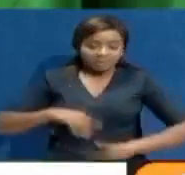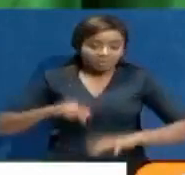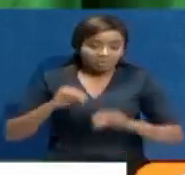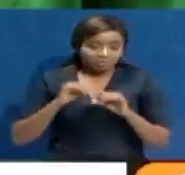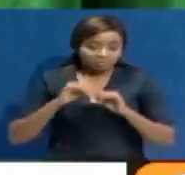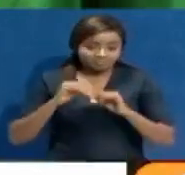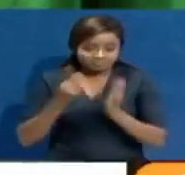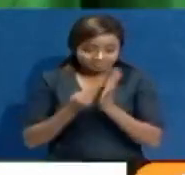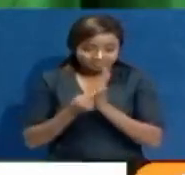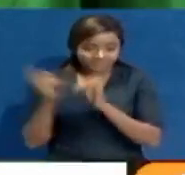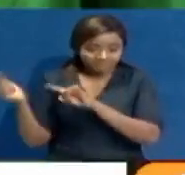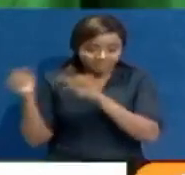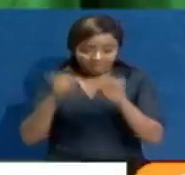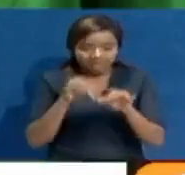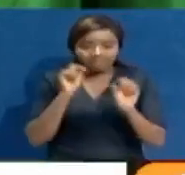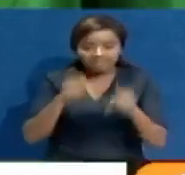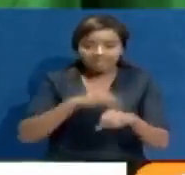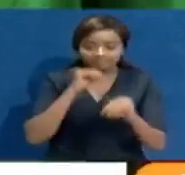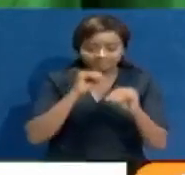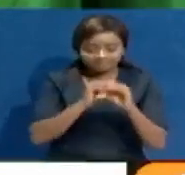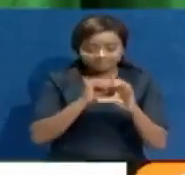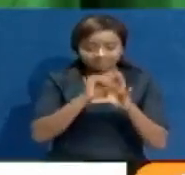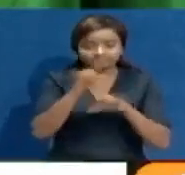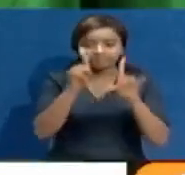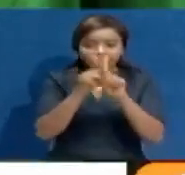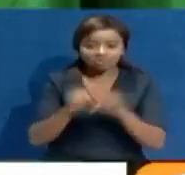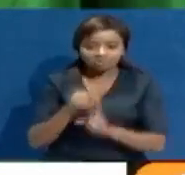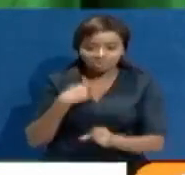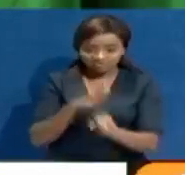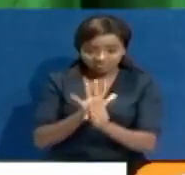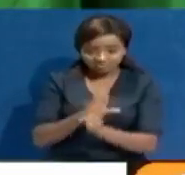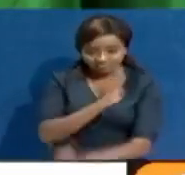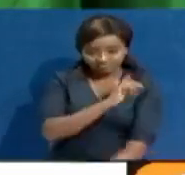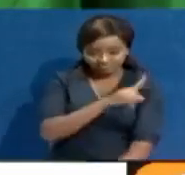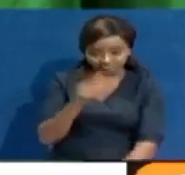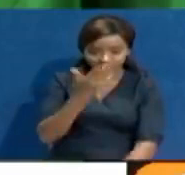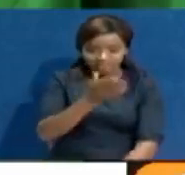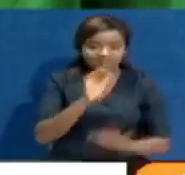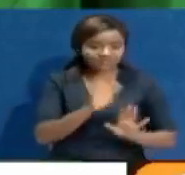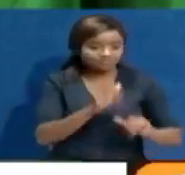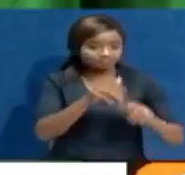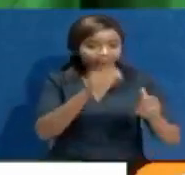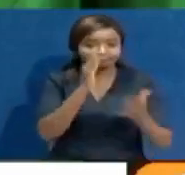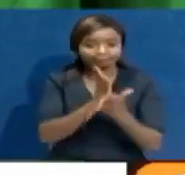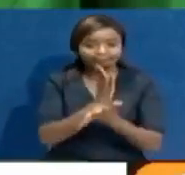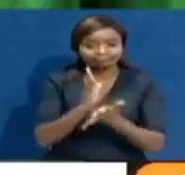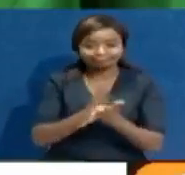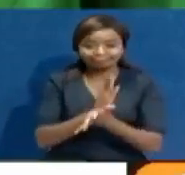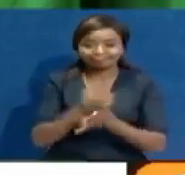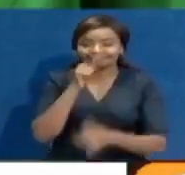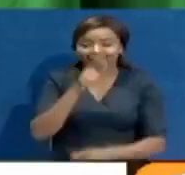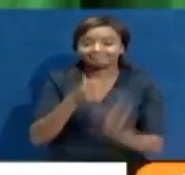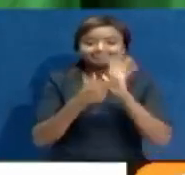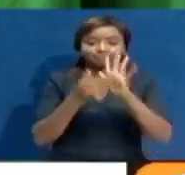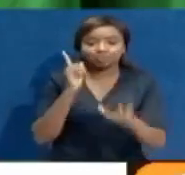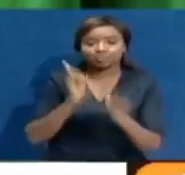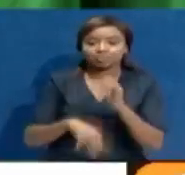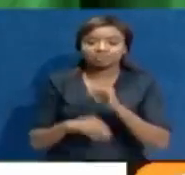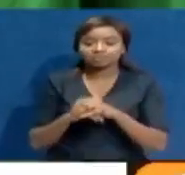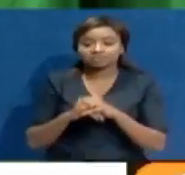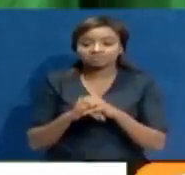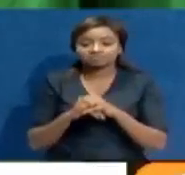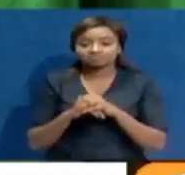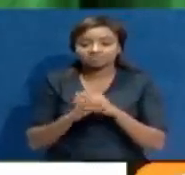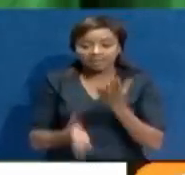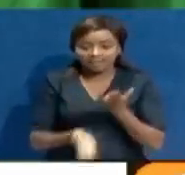agenda again. Then there's lots of bills within the agricultural sector, which again facilitate the